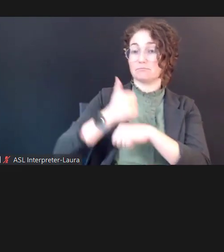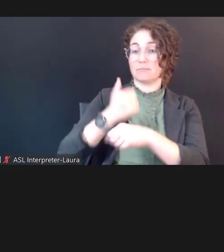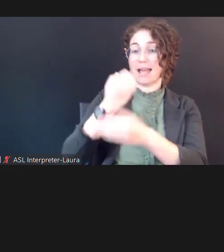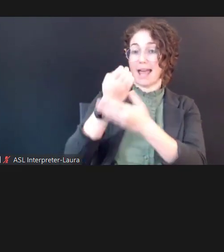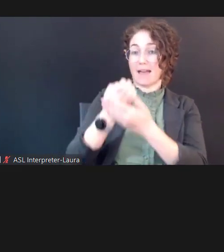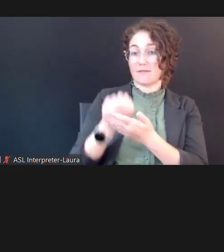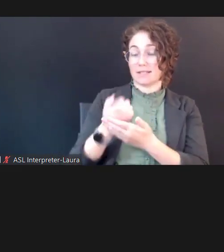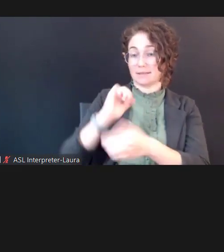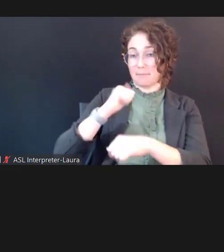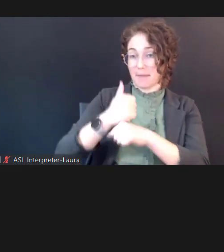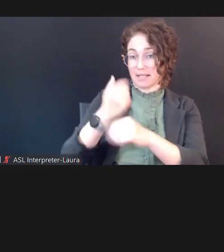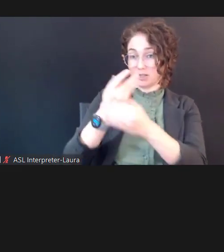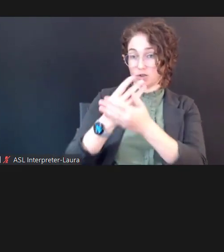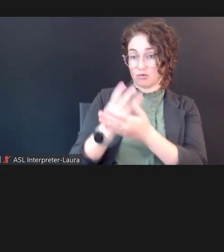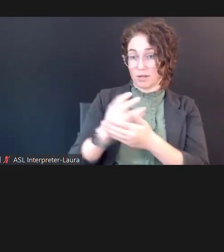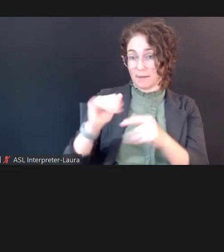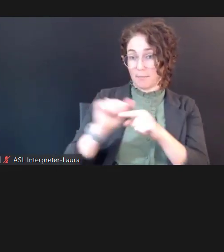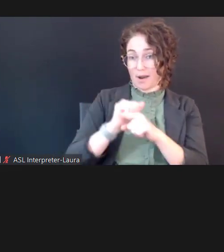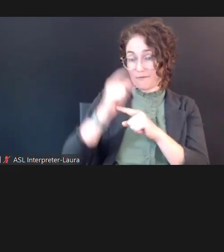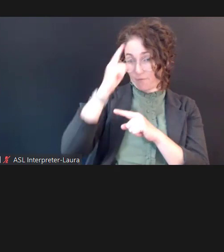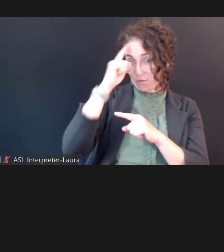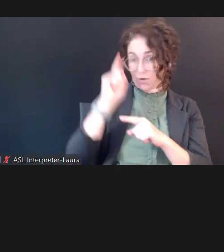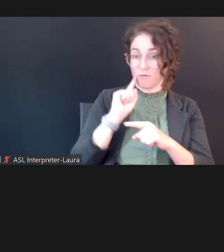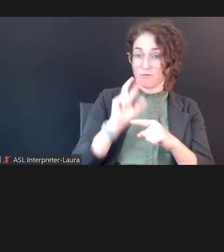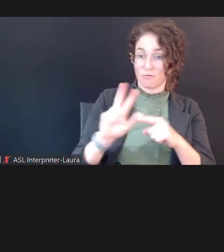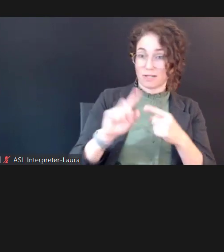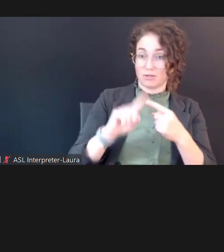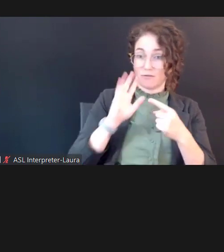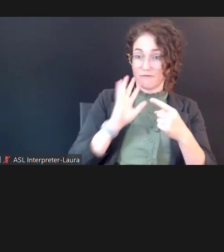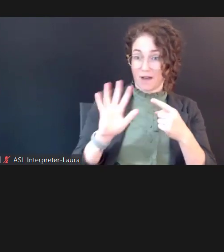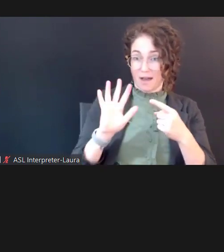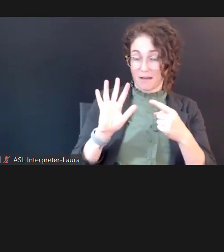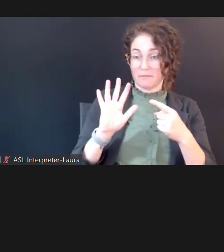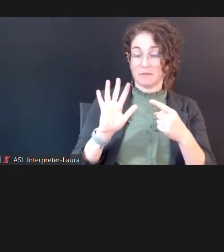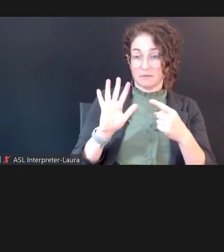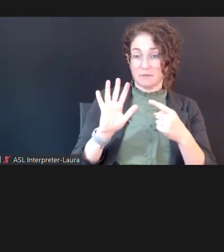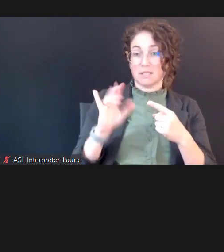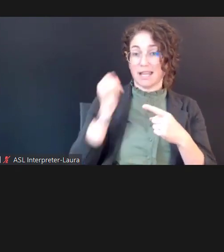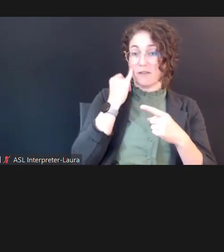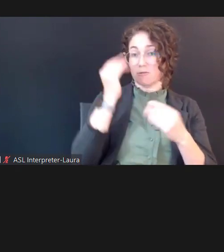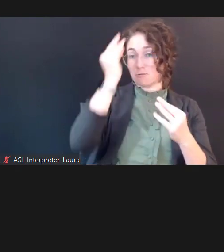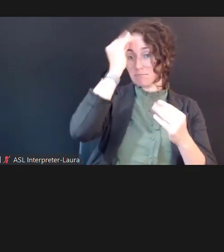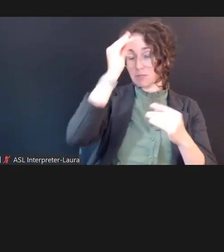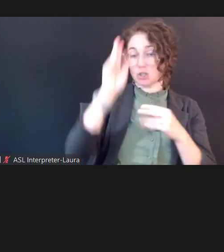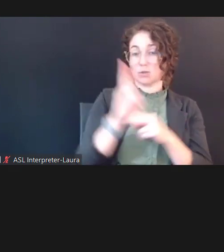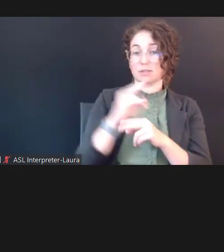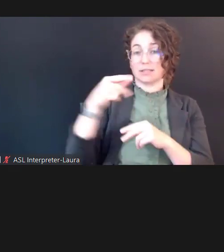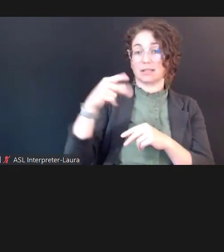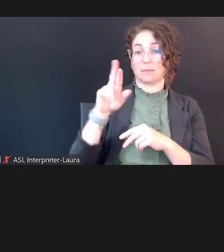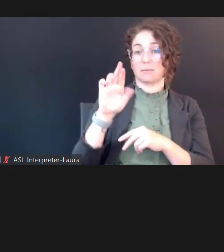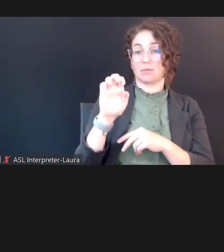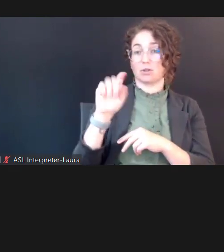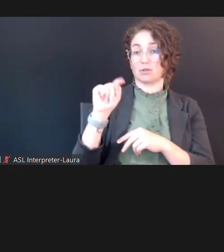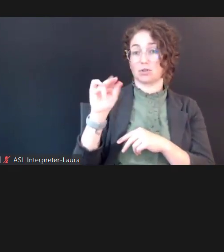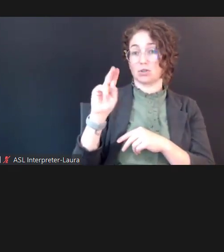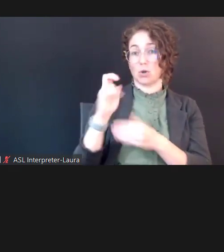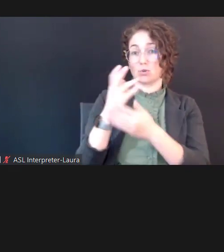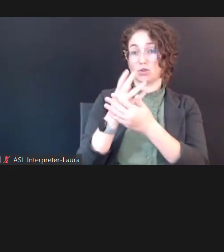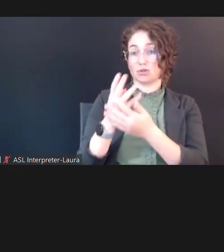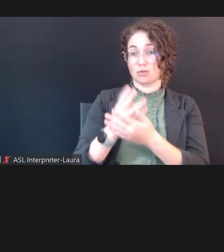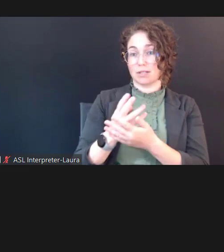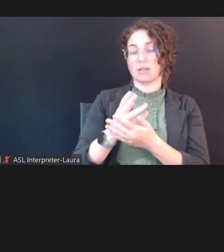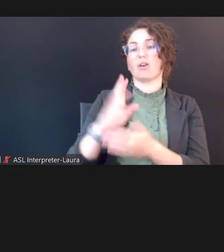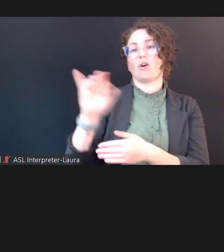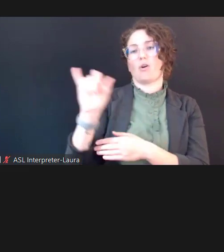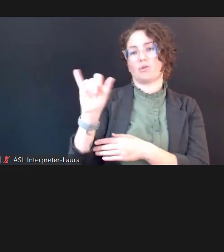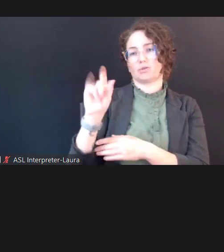screening practices for 3 to 5-year-olds, and if you're considering using pure tone screening, you want to also